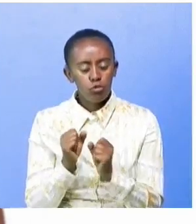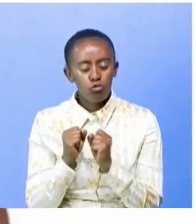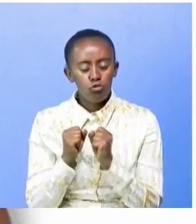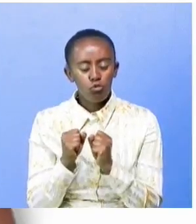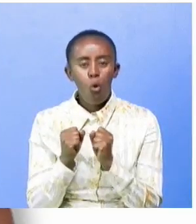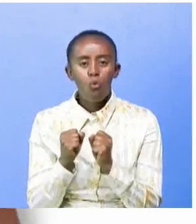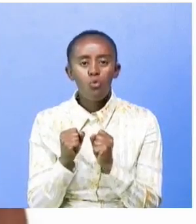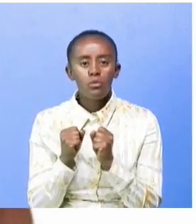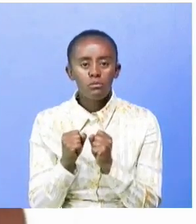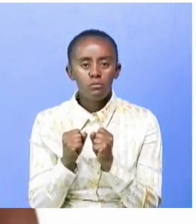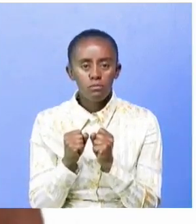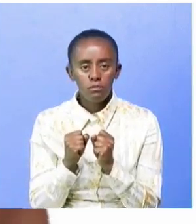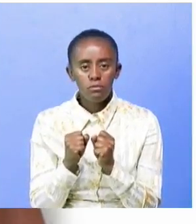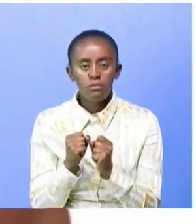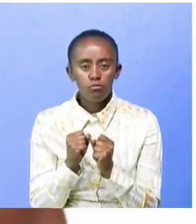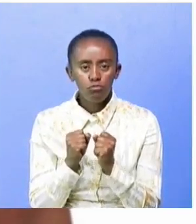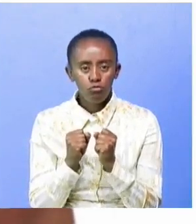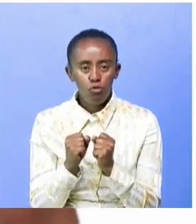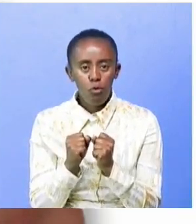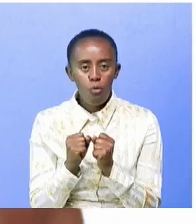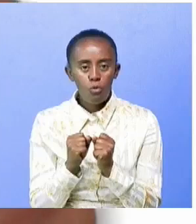strong